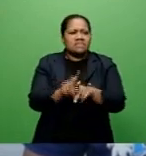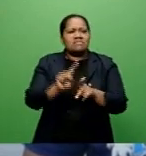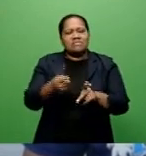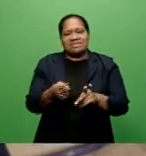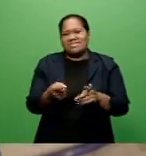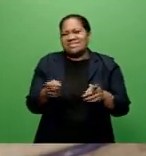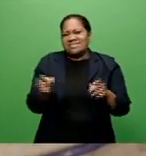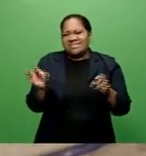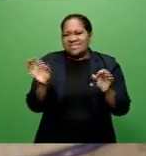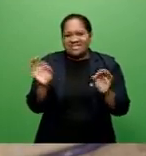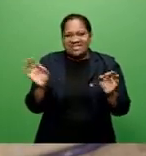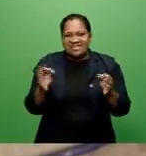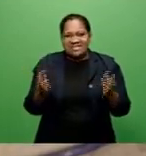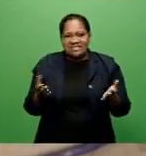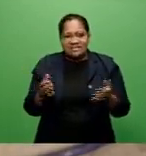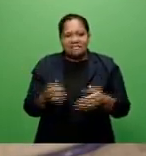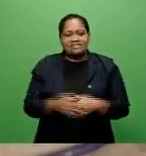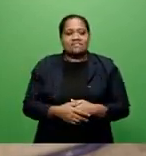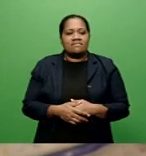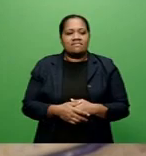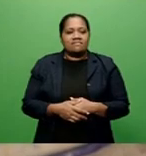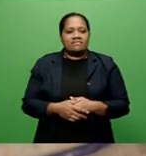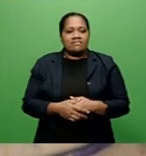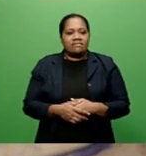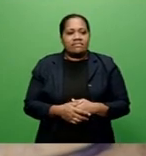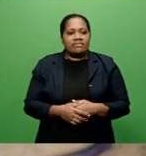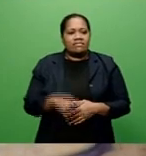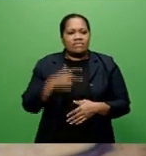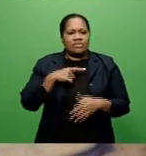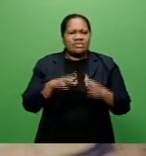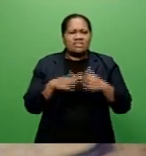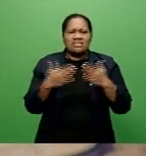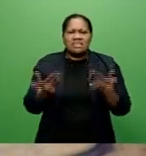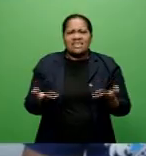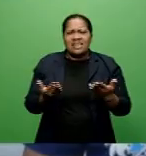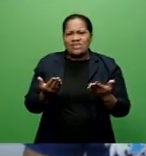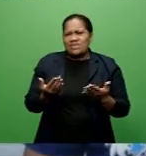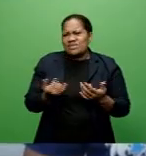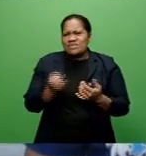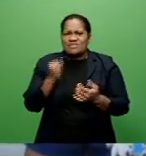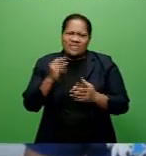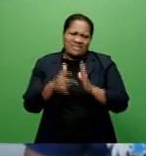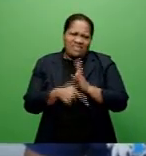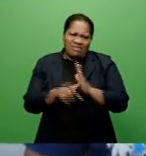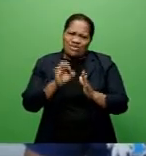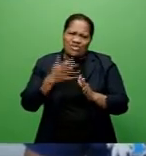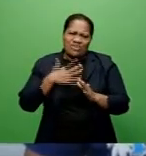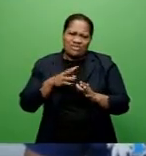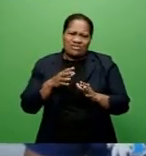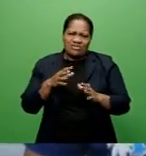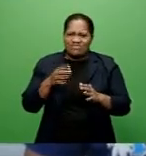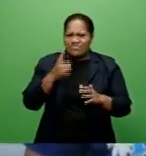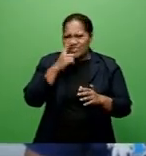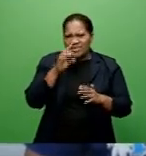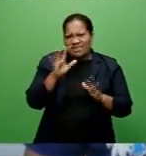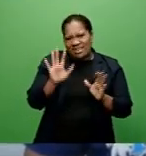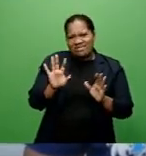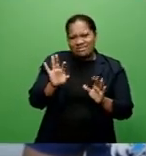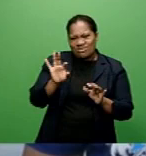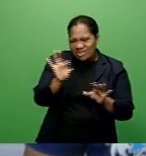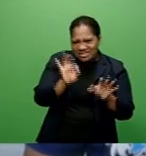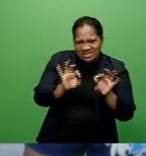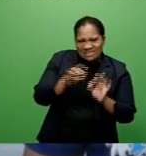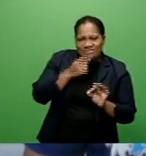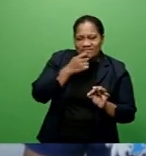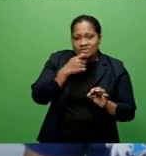because it was a bad time and people would not employ anyone like that. And so we decided to do this and our